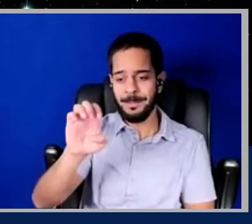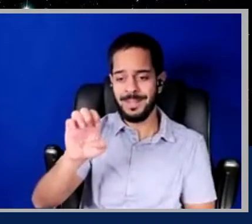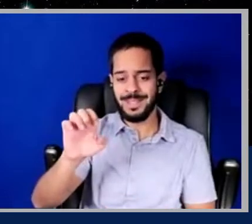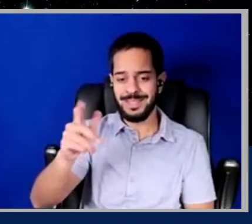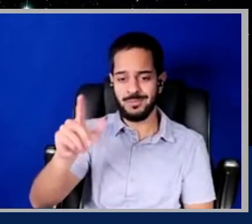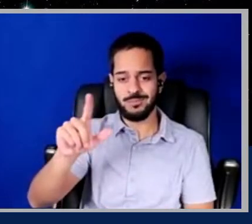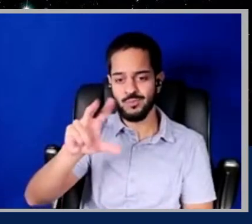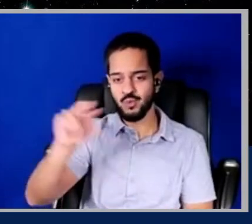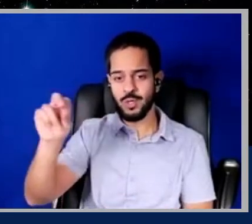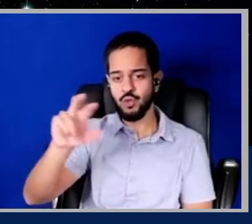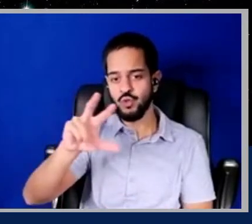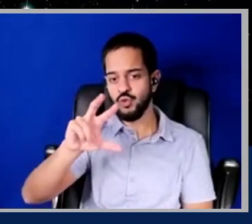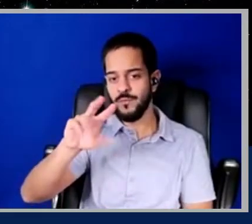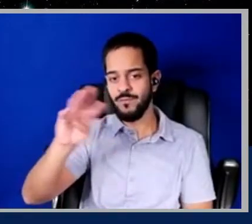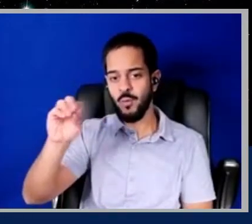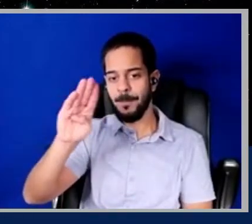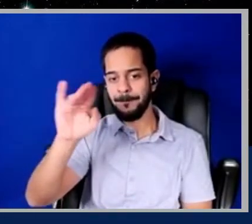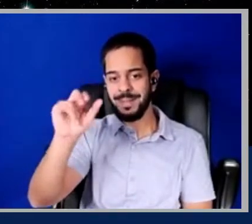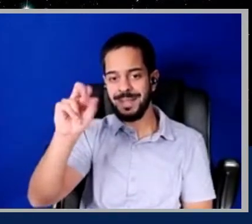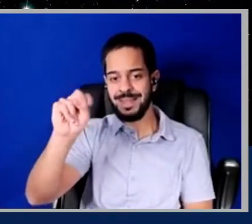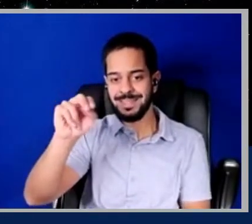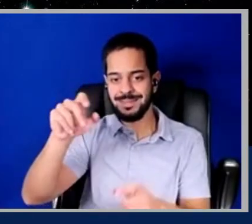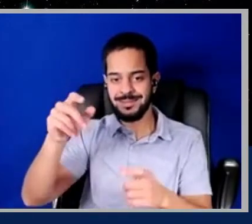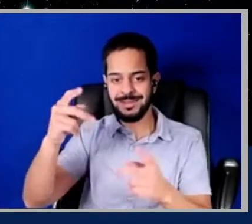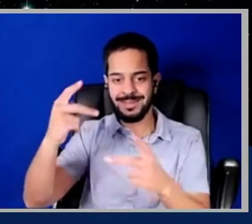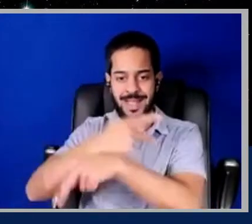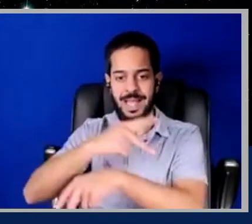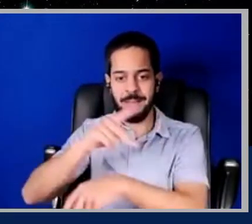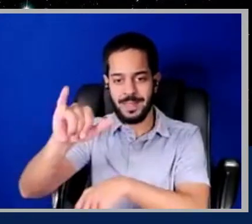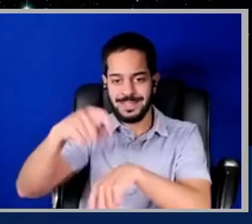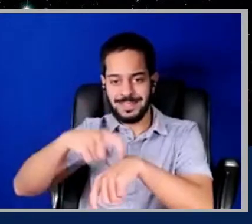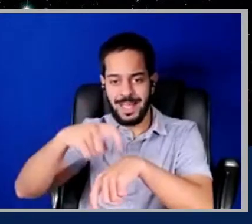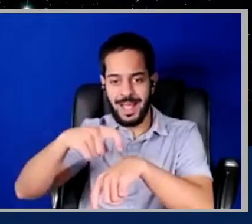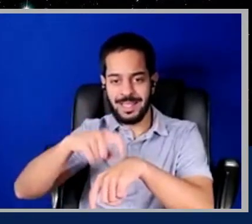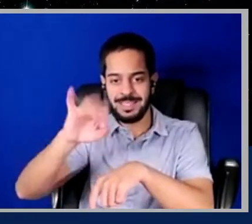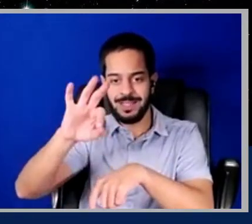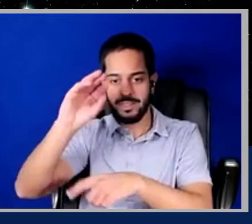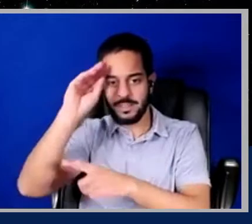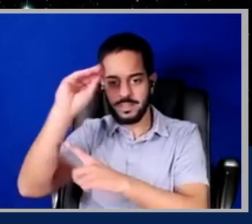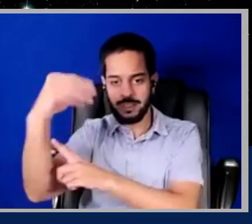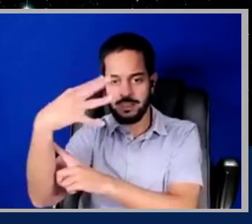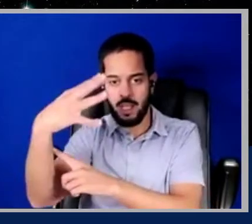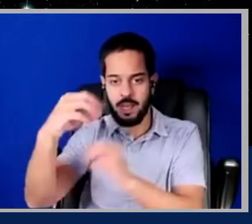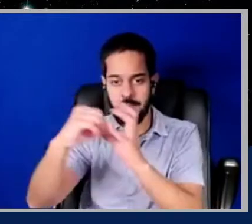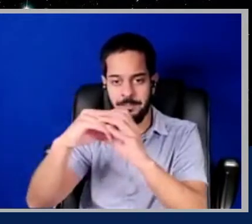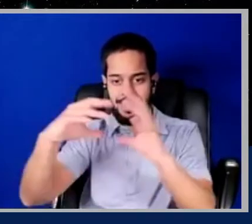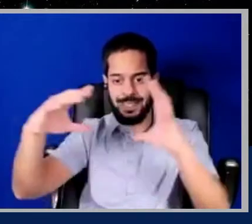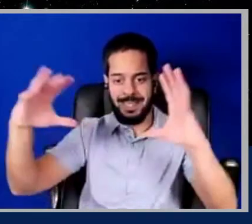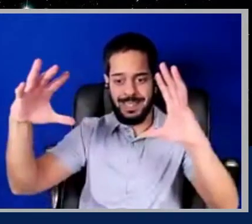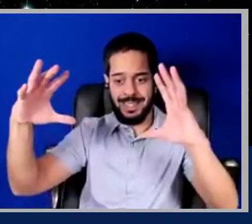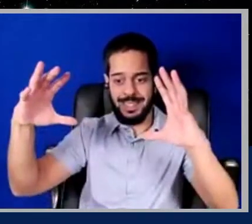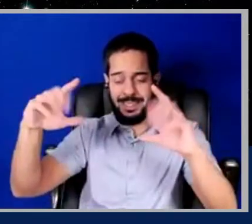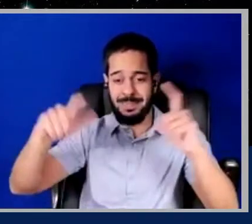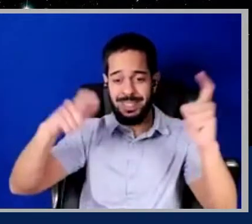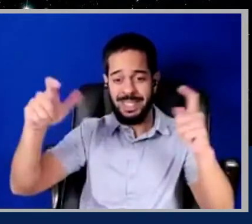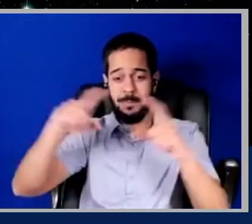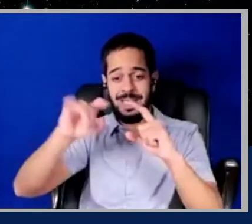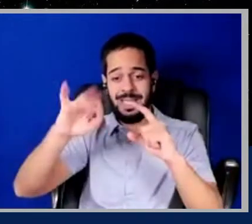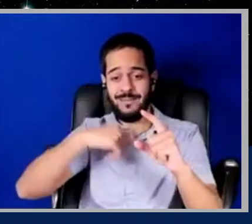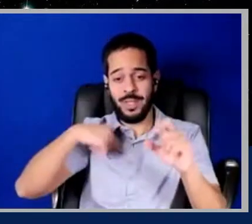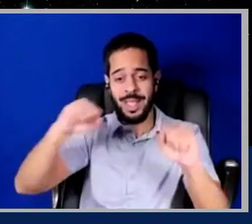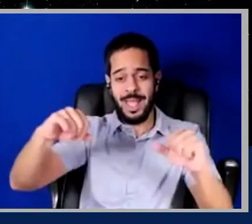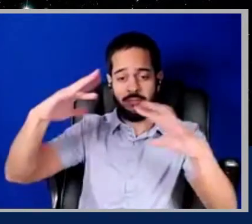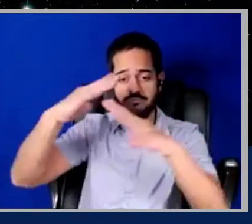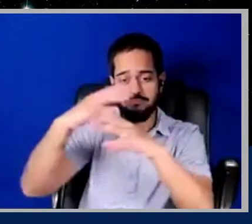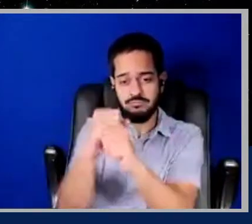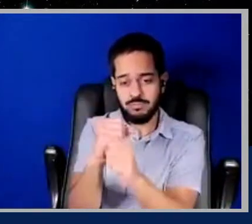of something scaled way, way down. But just being able to tactilely explore it, to take your time with it versus just looking